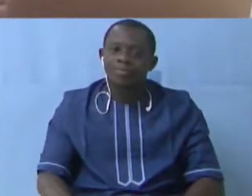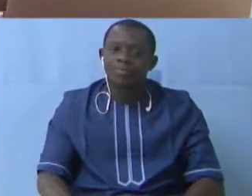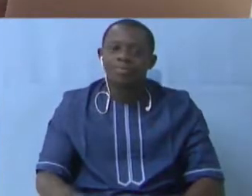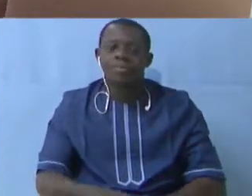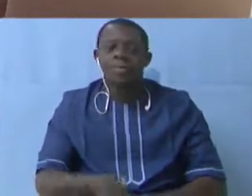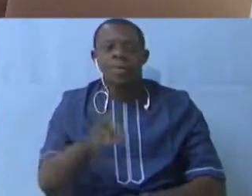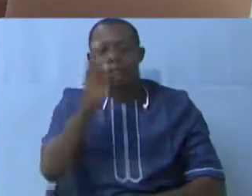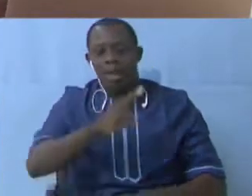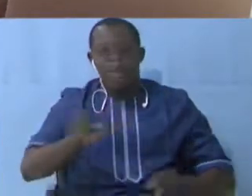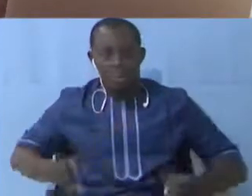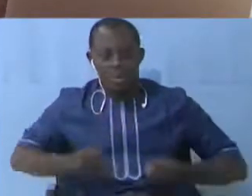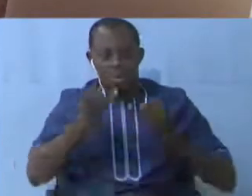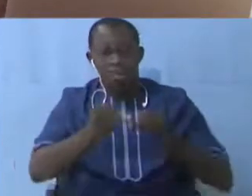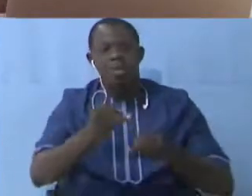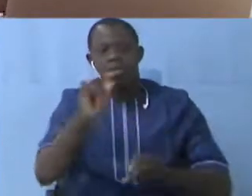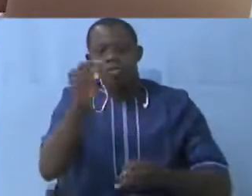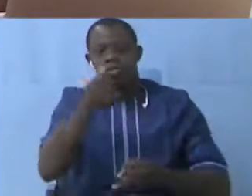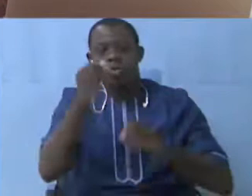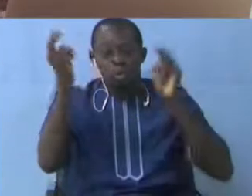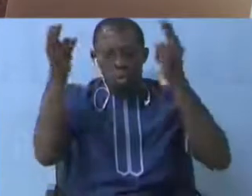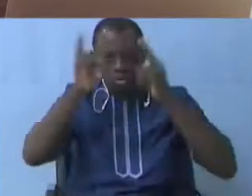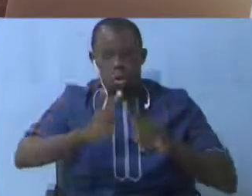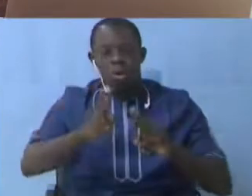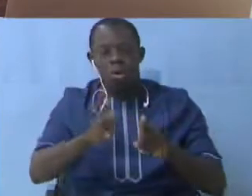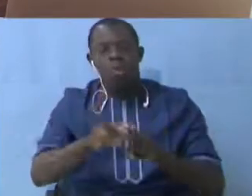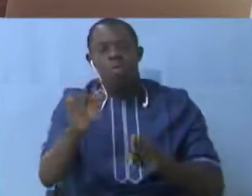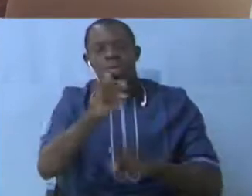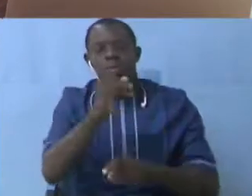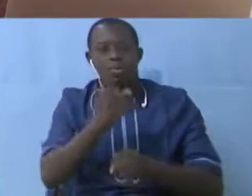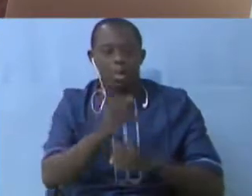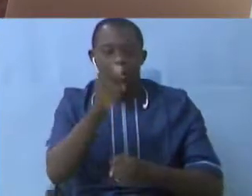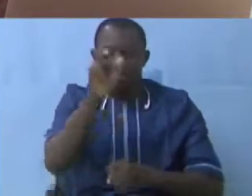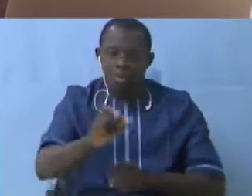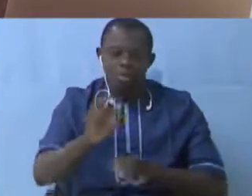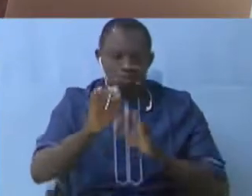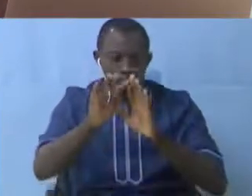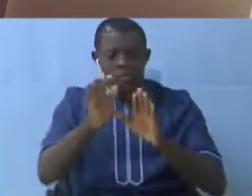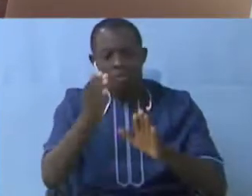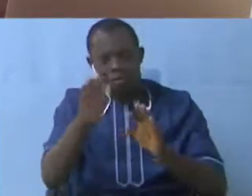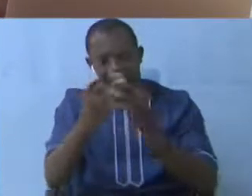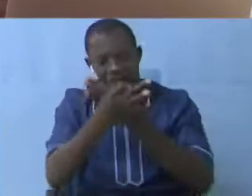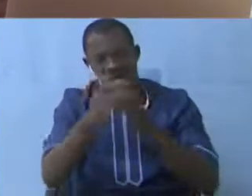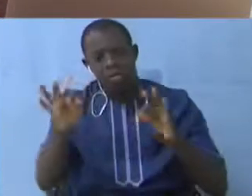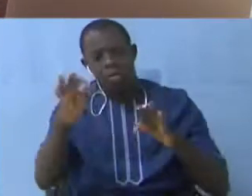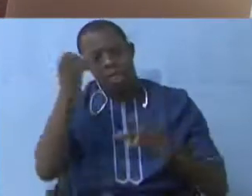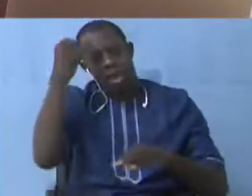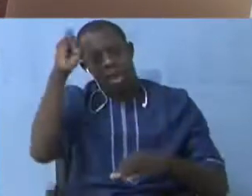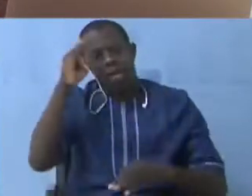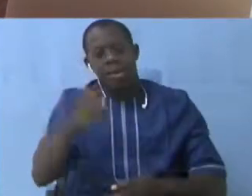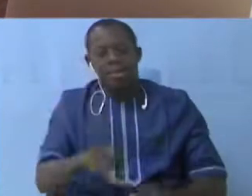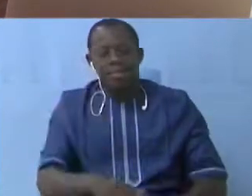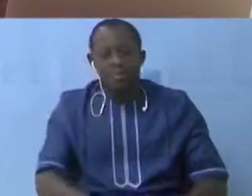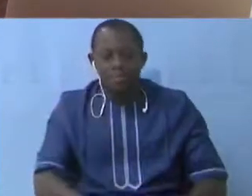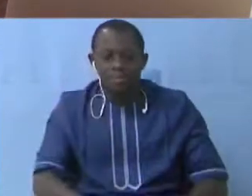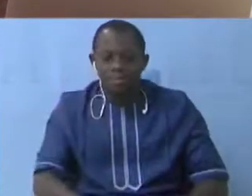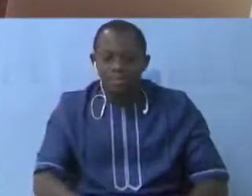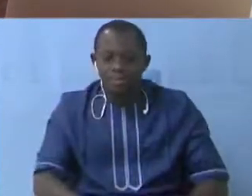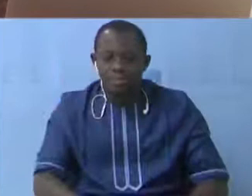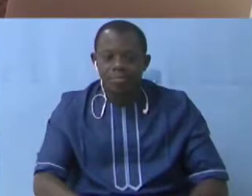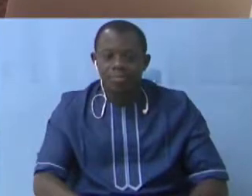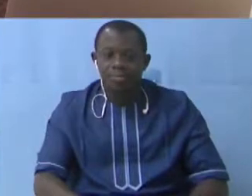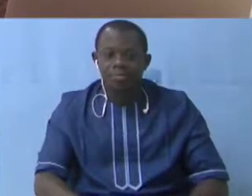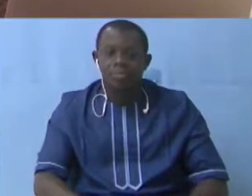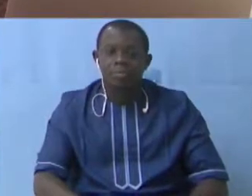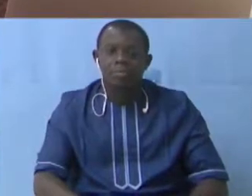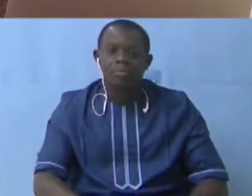implement new laws that would restrict the freedom of expression. Te ñu doon jéem a dugal nag ay loi yu bees yoo xam ne